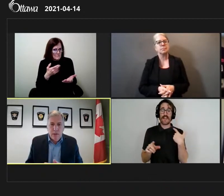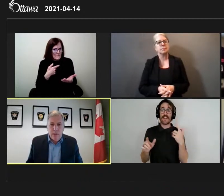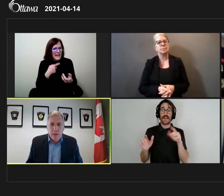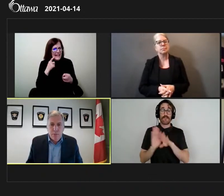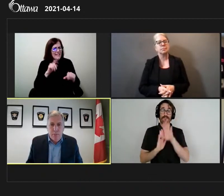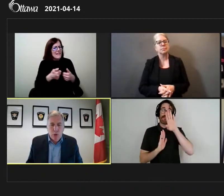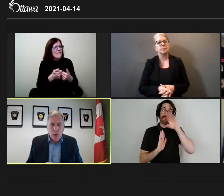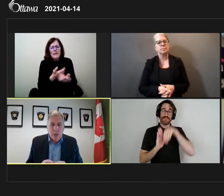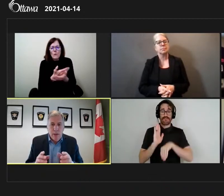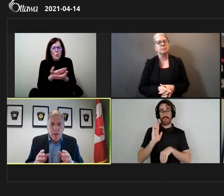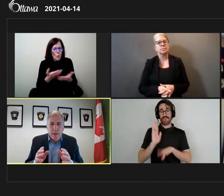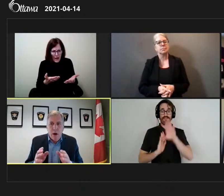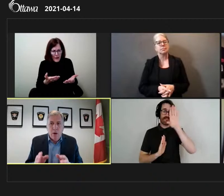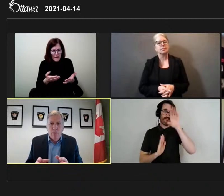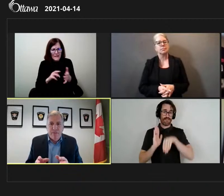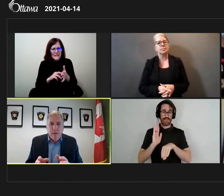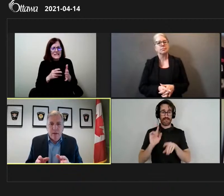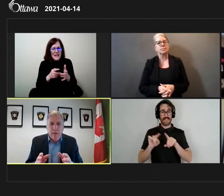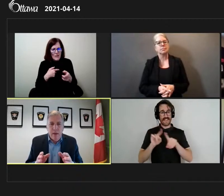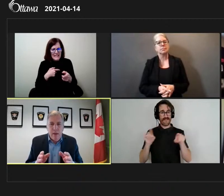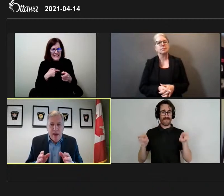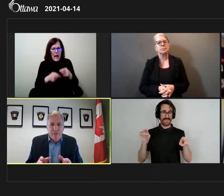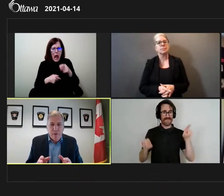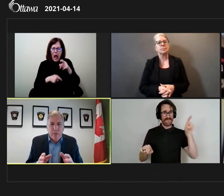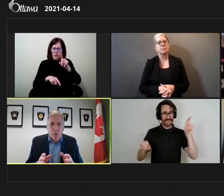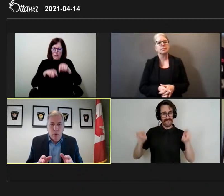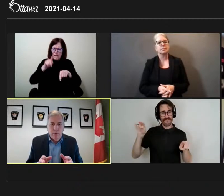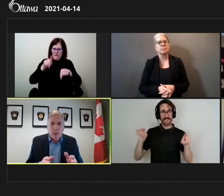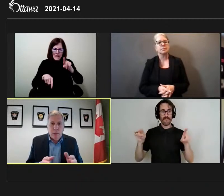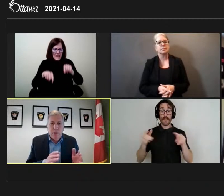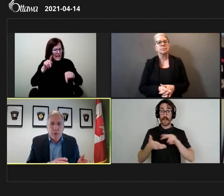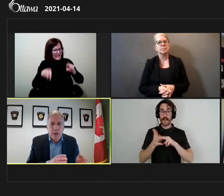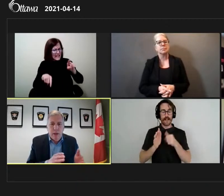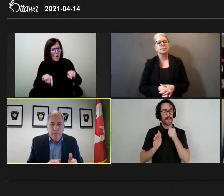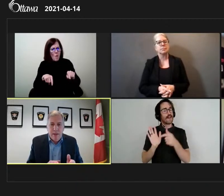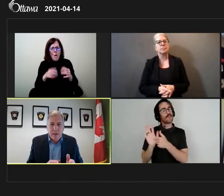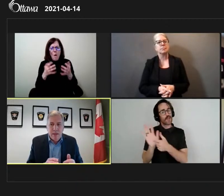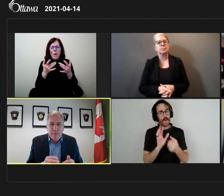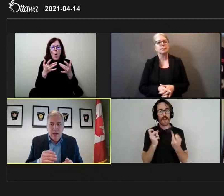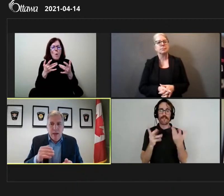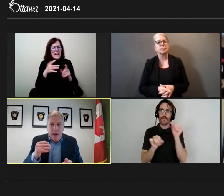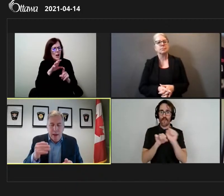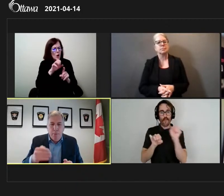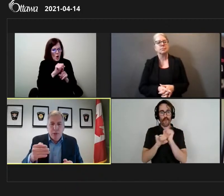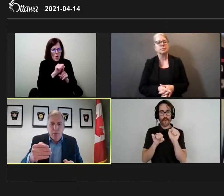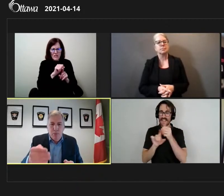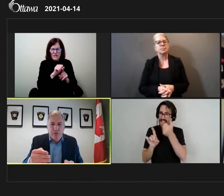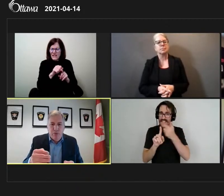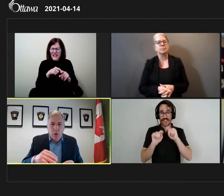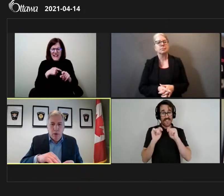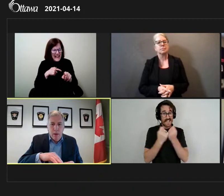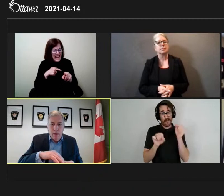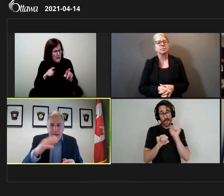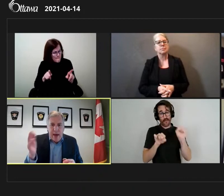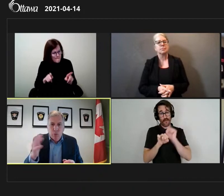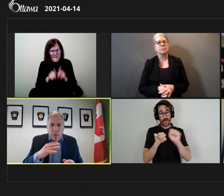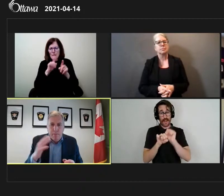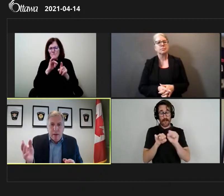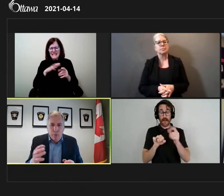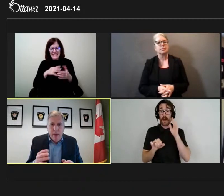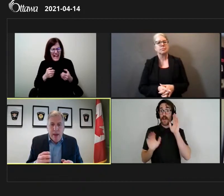swings and disproportionate that aren't reflecting the effort and the work that is being putting in by the teams. And I hope as we move forward,